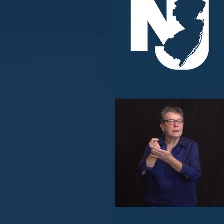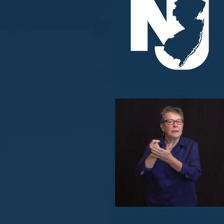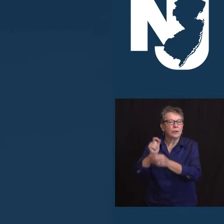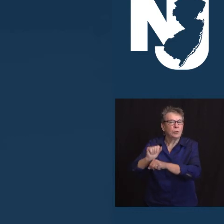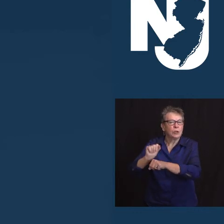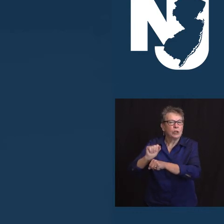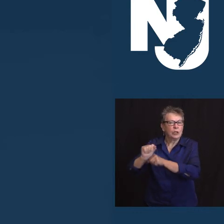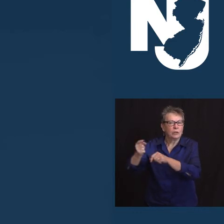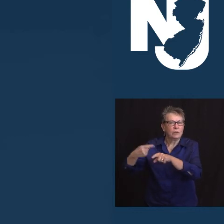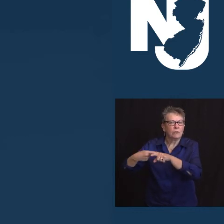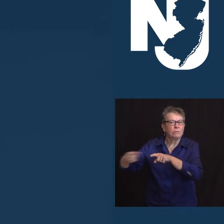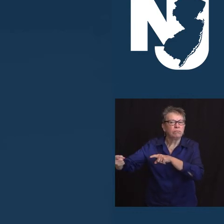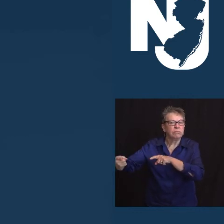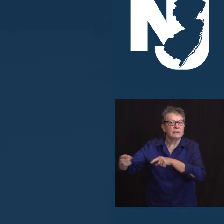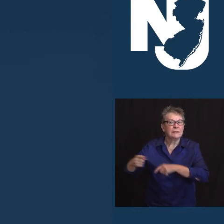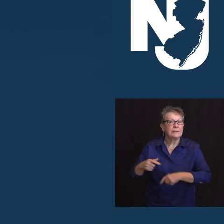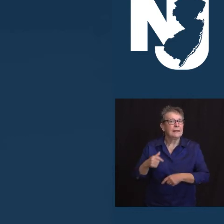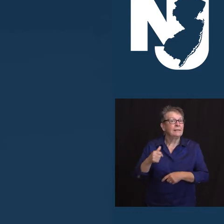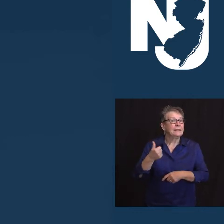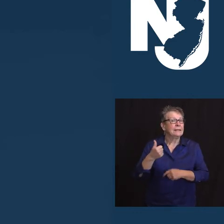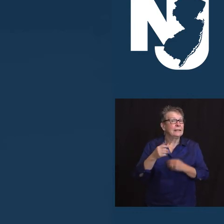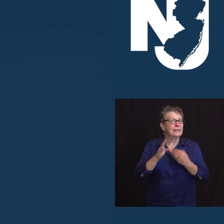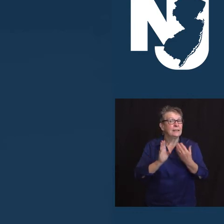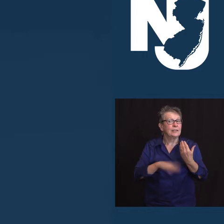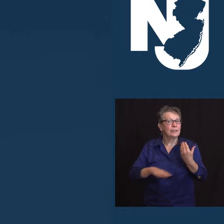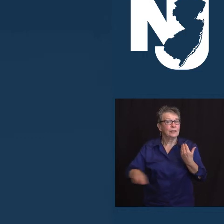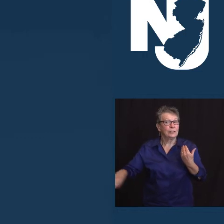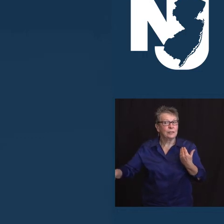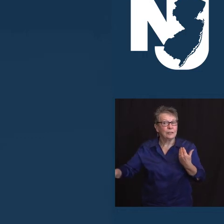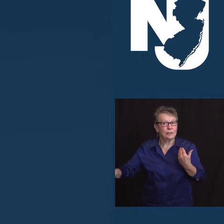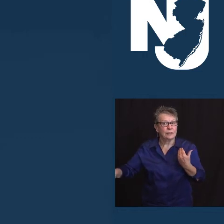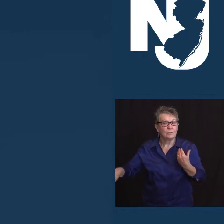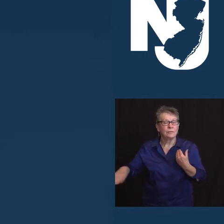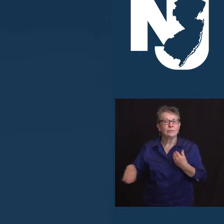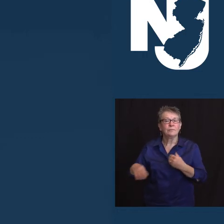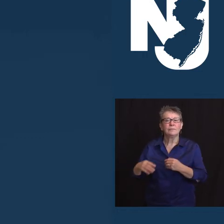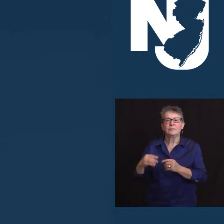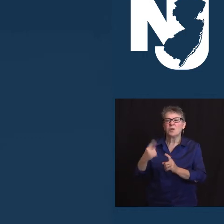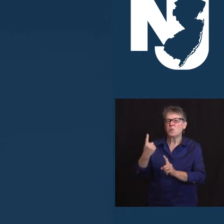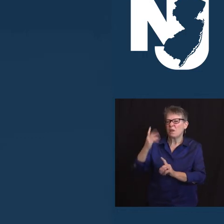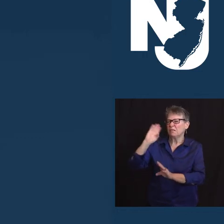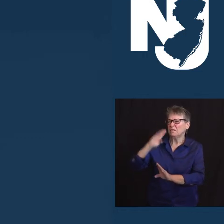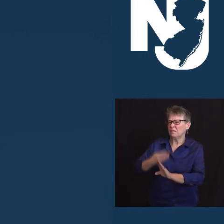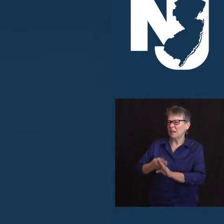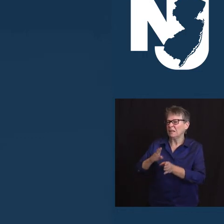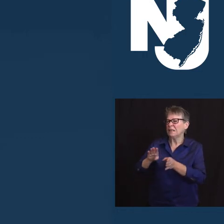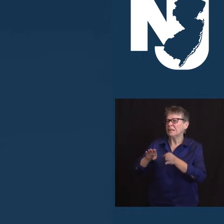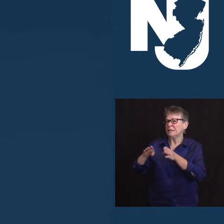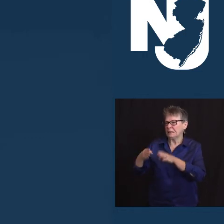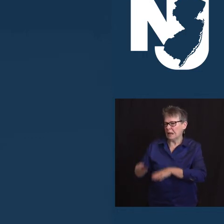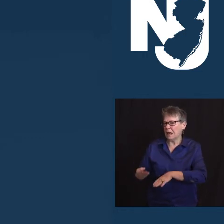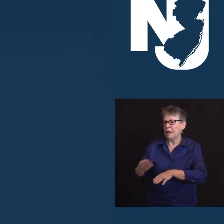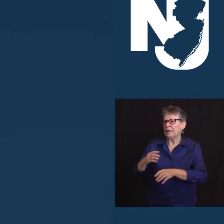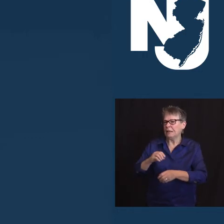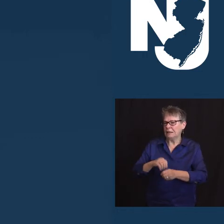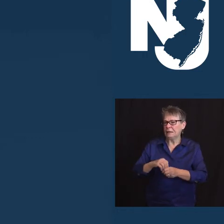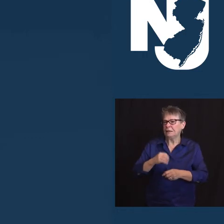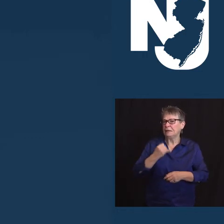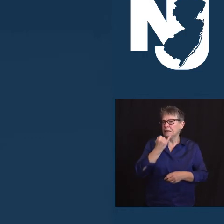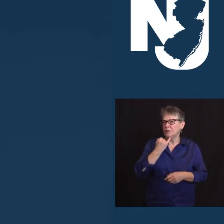One son, Shlomo, was tragically killed in an accident while serving with the Israel Defense Forces Engineering Corps